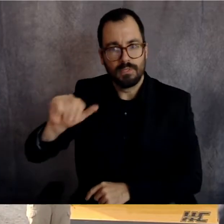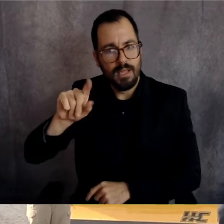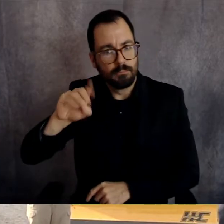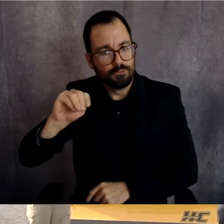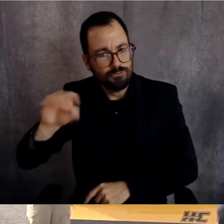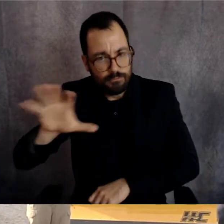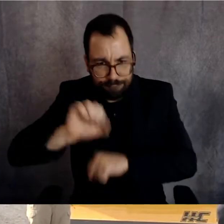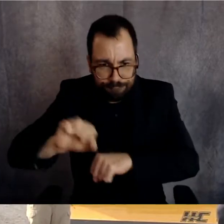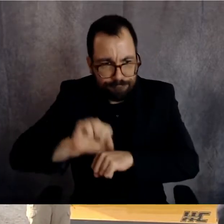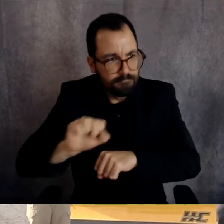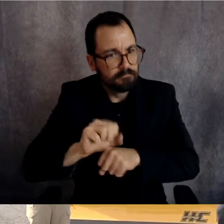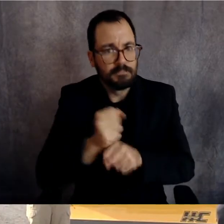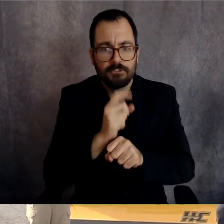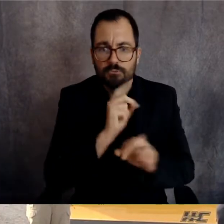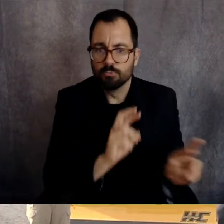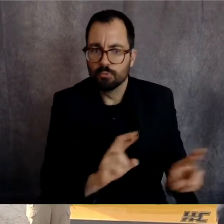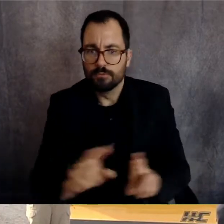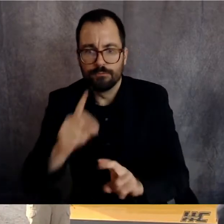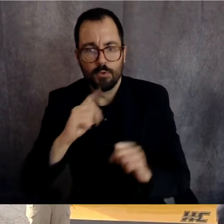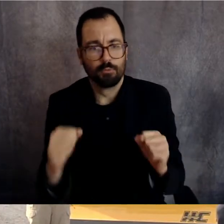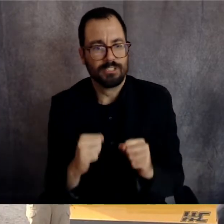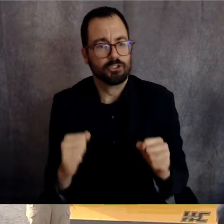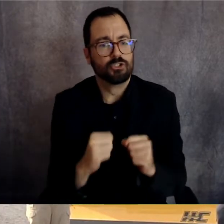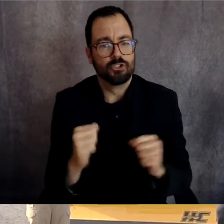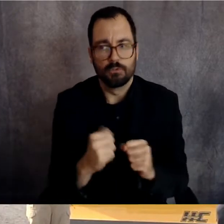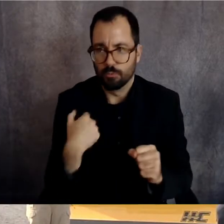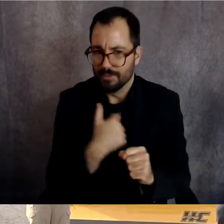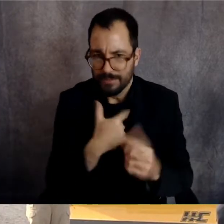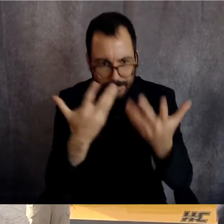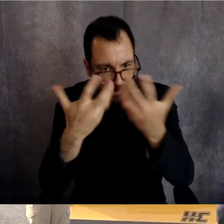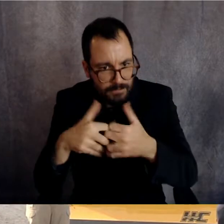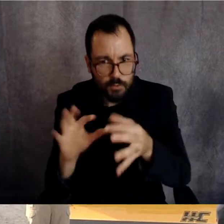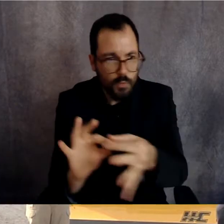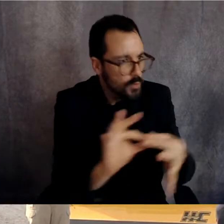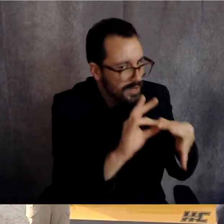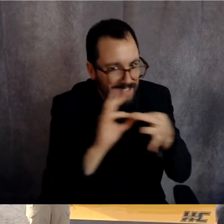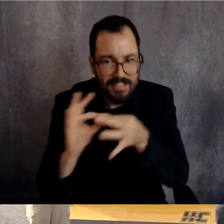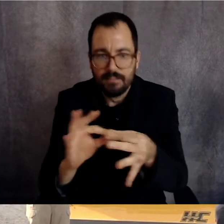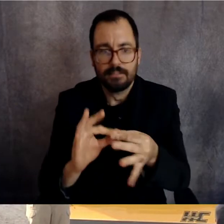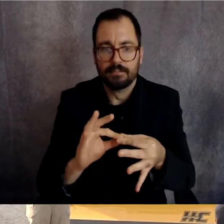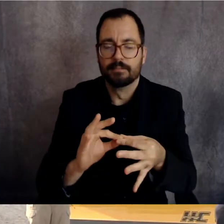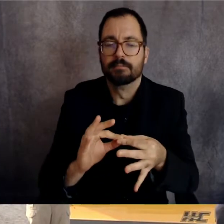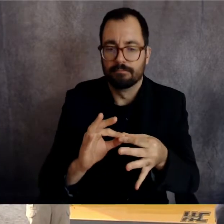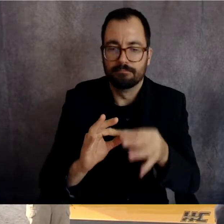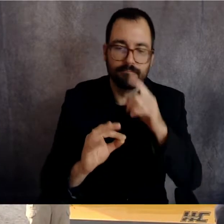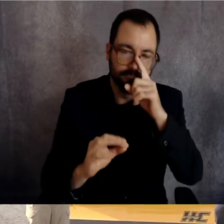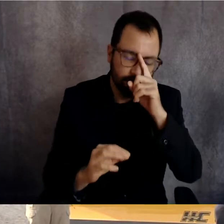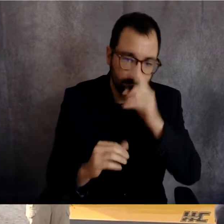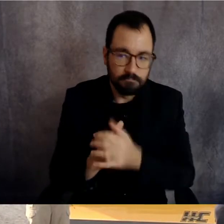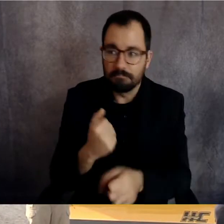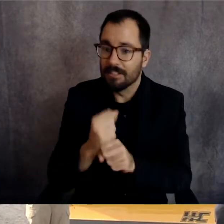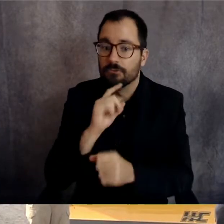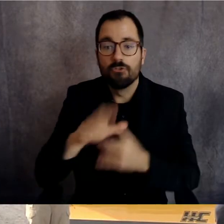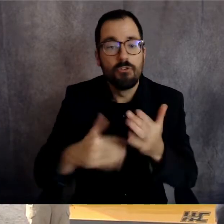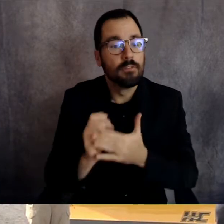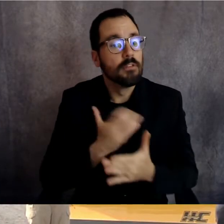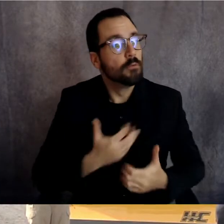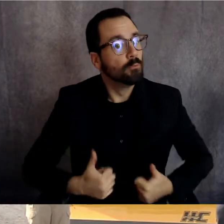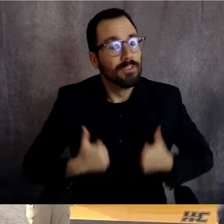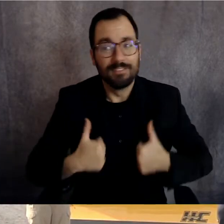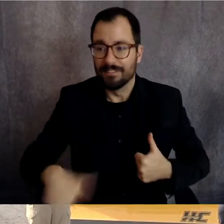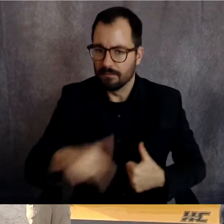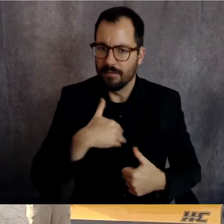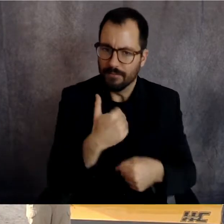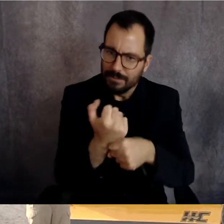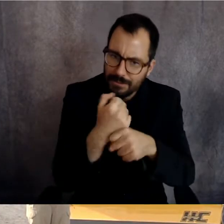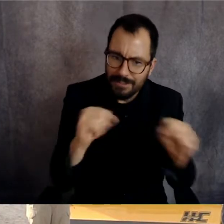an effort which includes coordination of all the snow operations by our Superintendent of Street Operations, Mike Brohl, making sure that all of our residents have